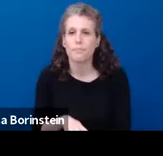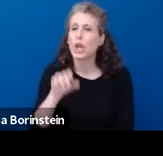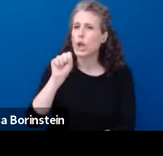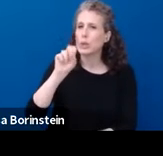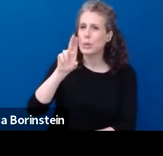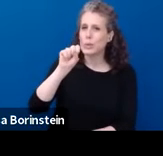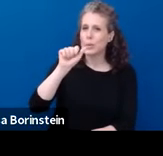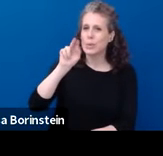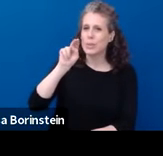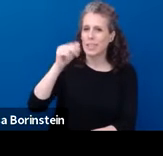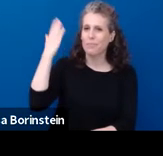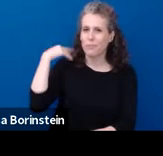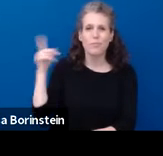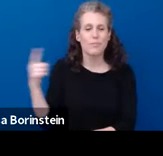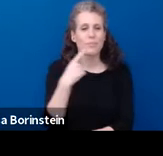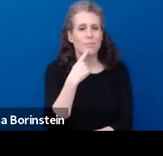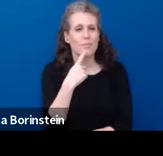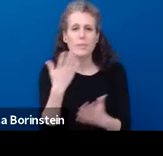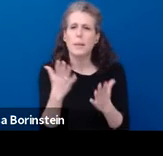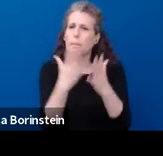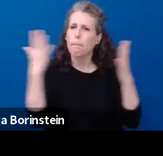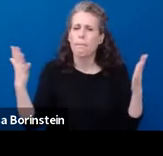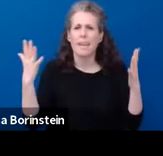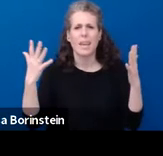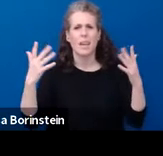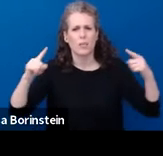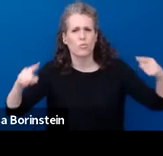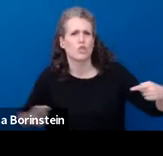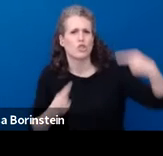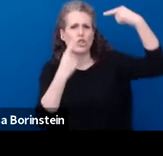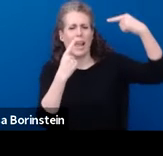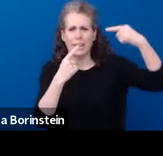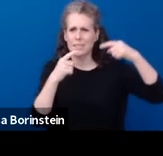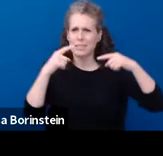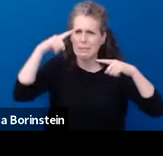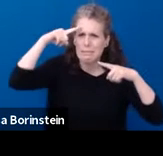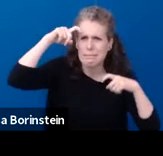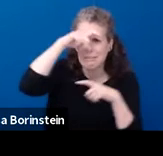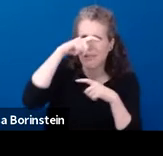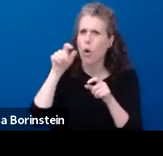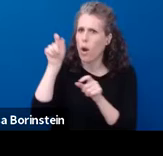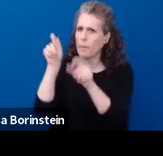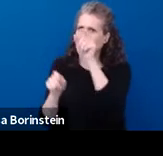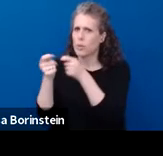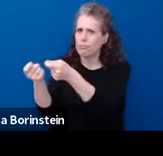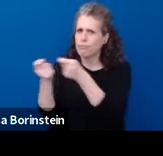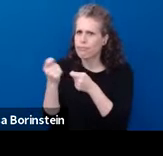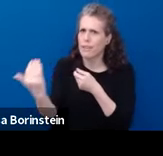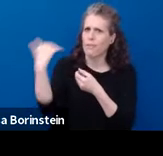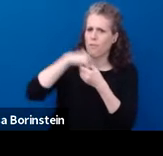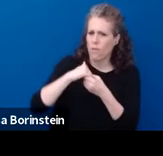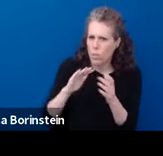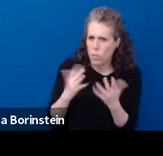what are the main challenges when it comes to user involvement? So she talked a little bit about